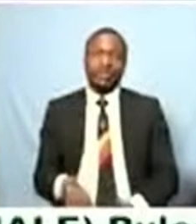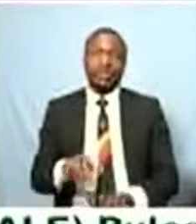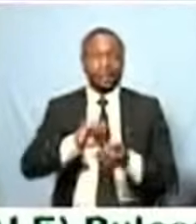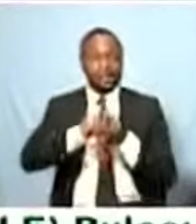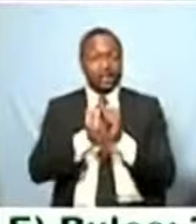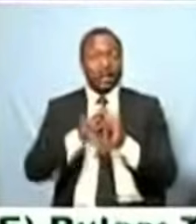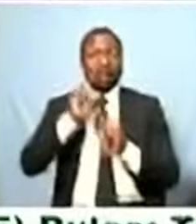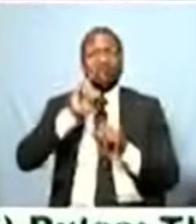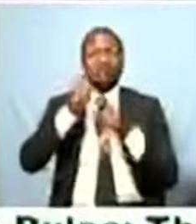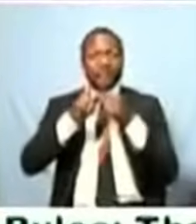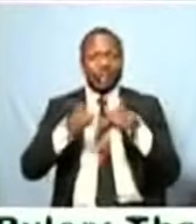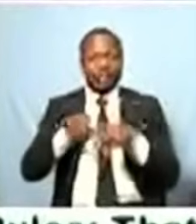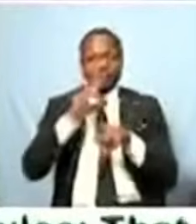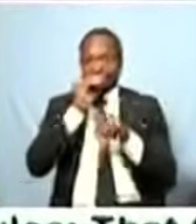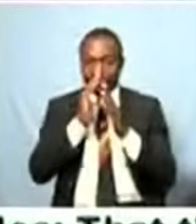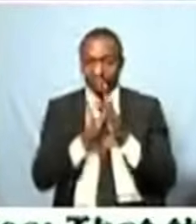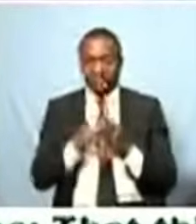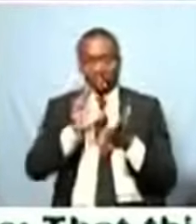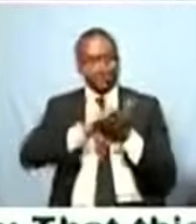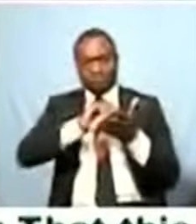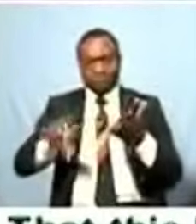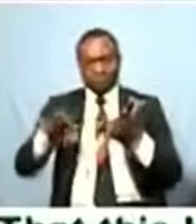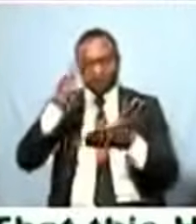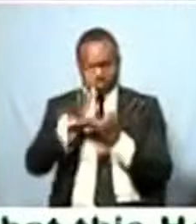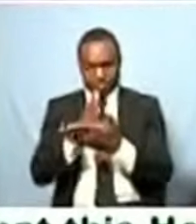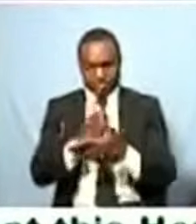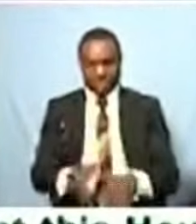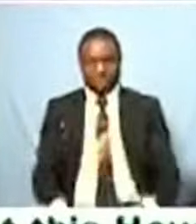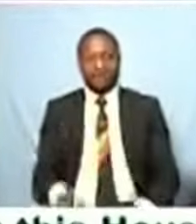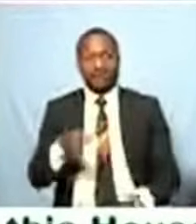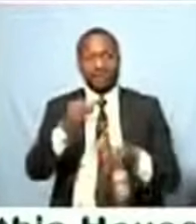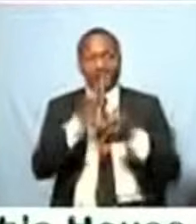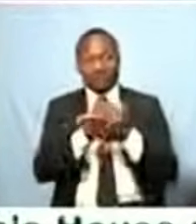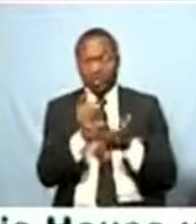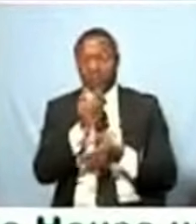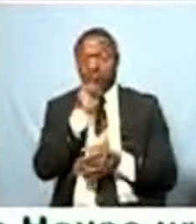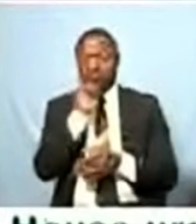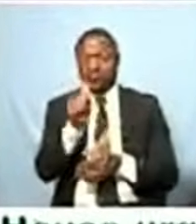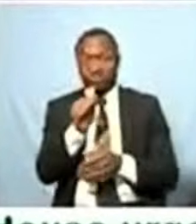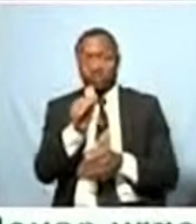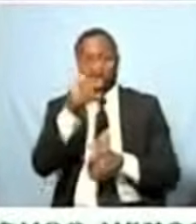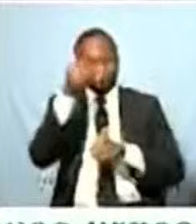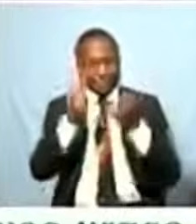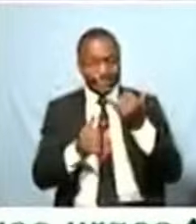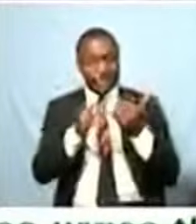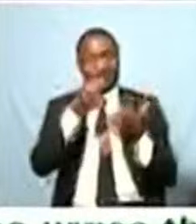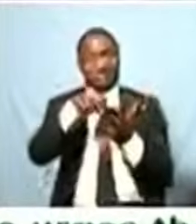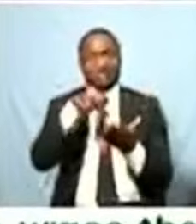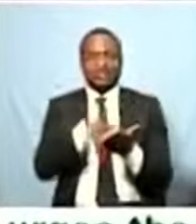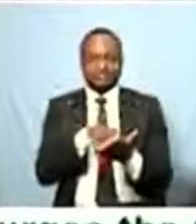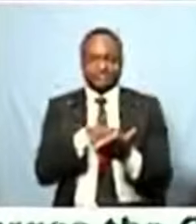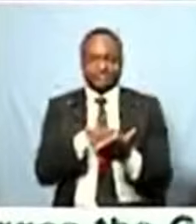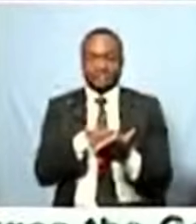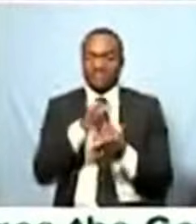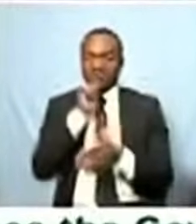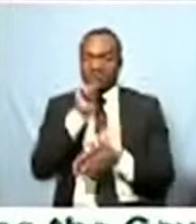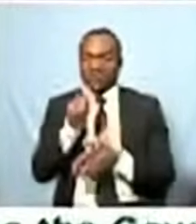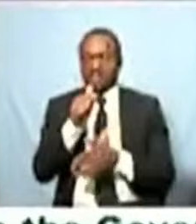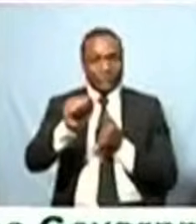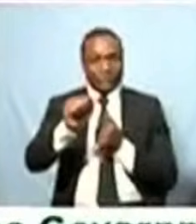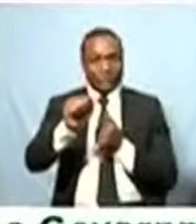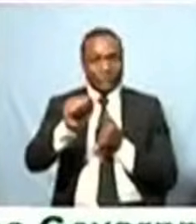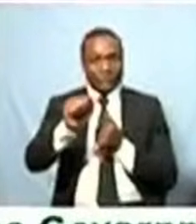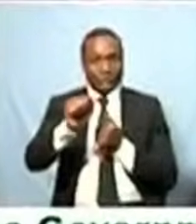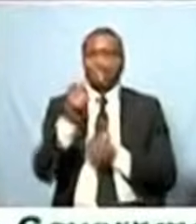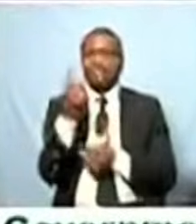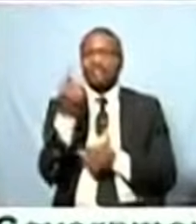amendment should be done, Madam Speaker, to remove the ban. If someone has not been able to complete their exams, they have not been able to pass the